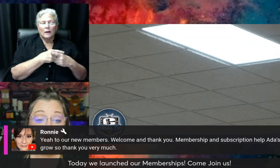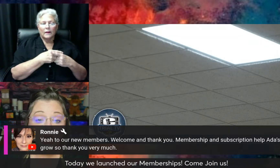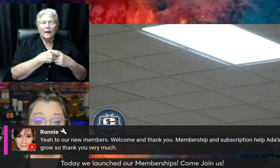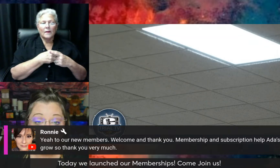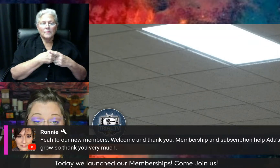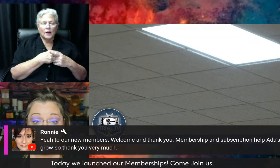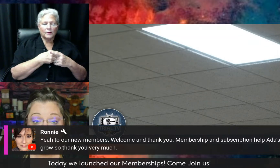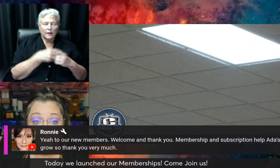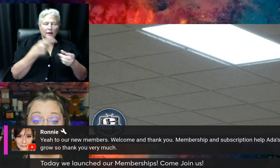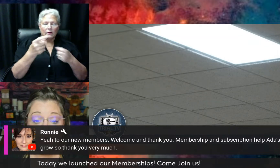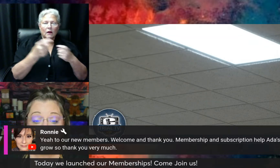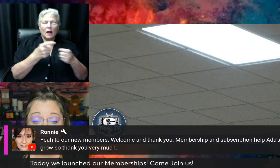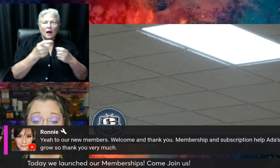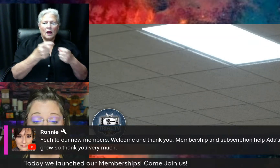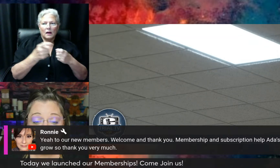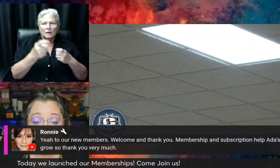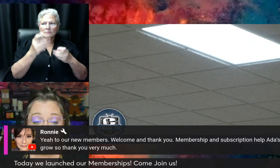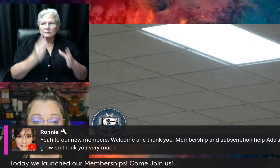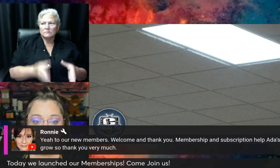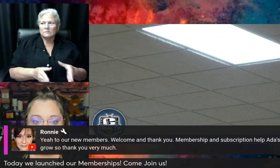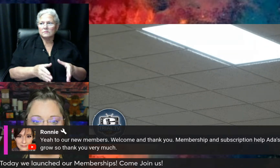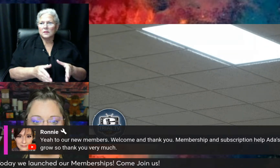Moderator. Yeah, moderator. Modder.